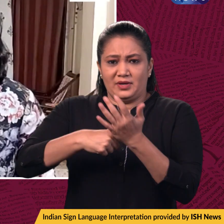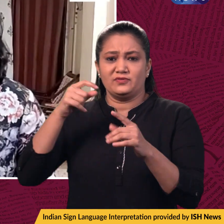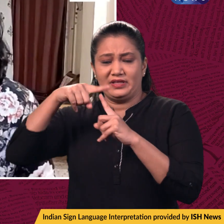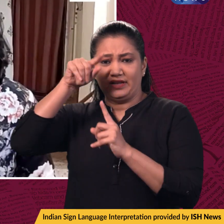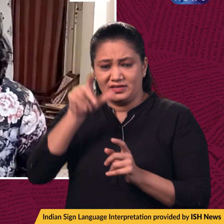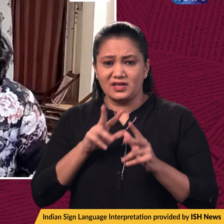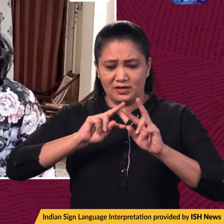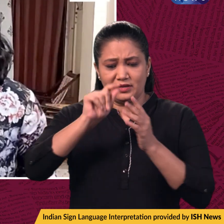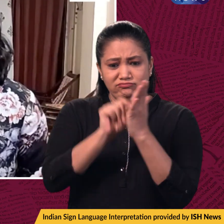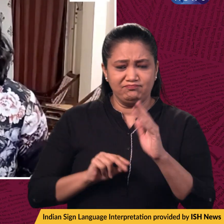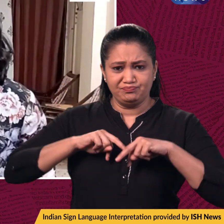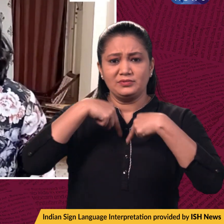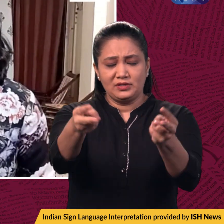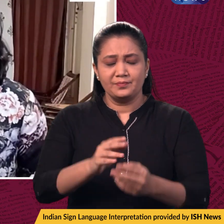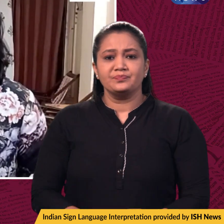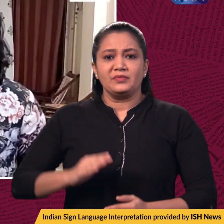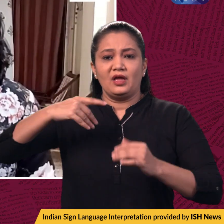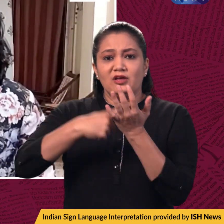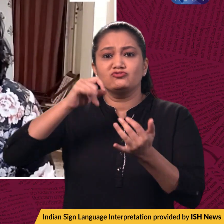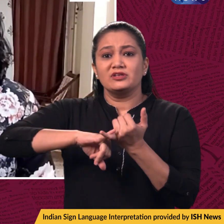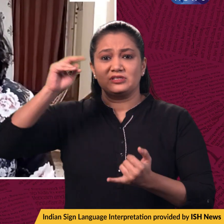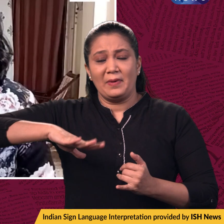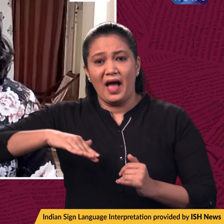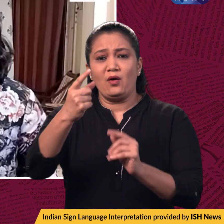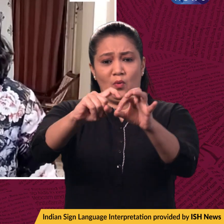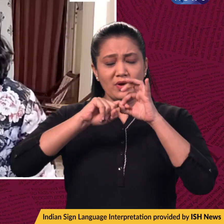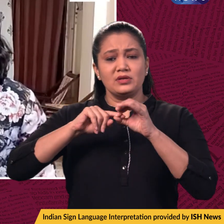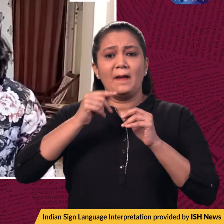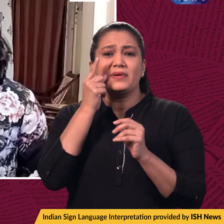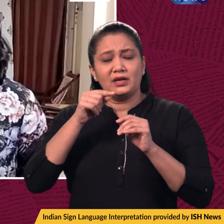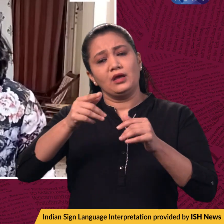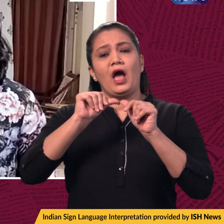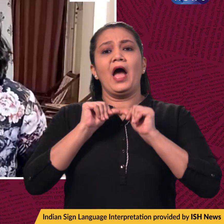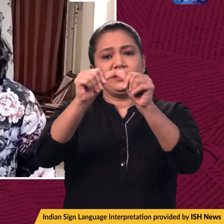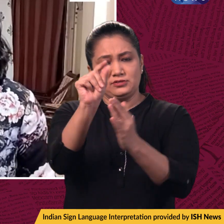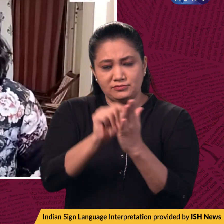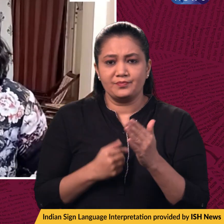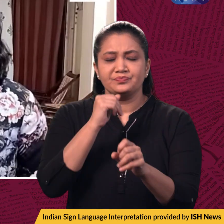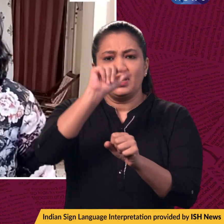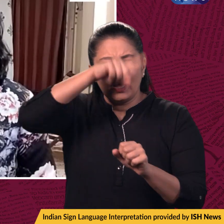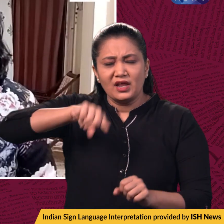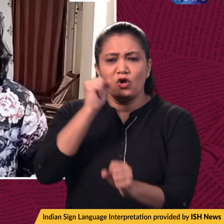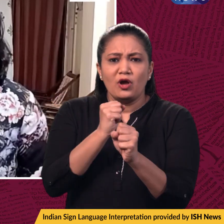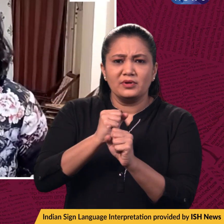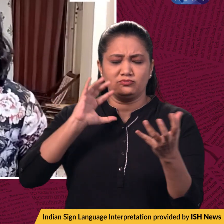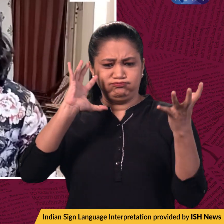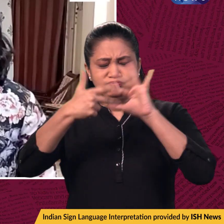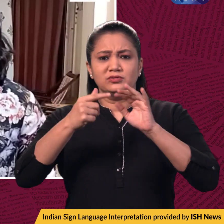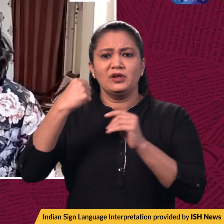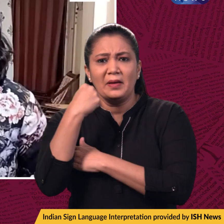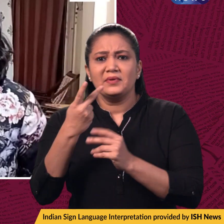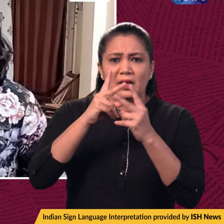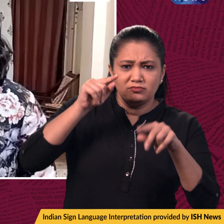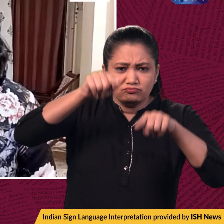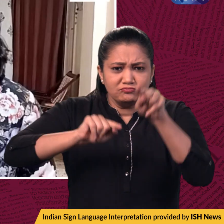said in a written reply to a question in the Rajya Sabha on Monday that the government of India is closely monitoring global